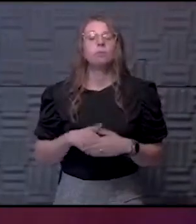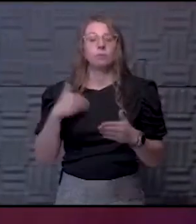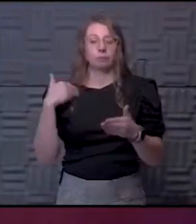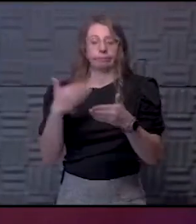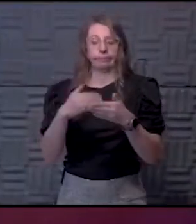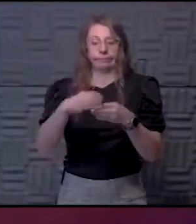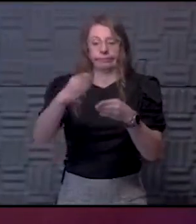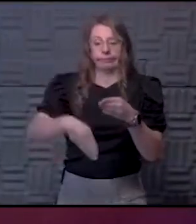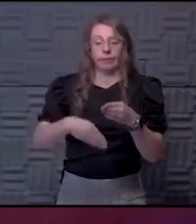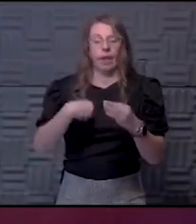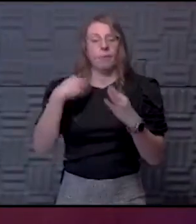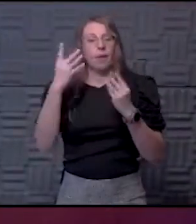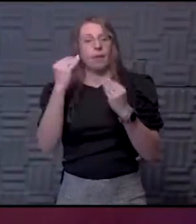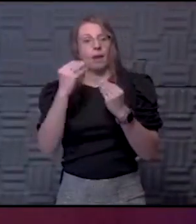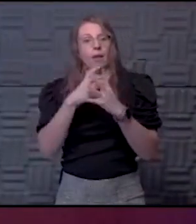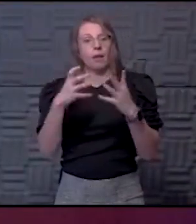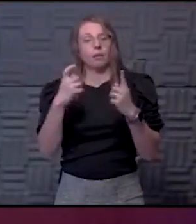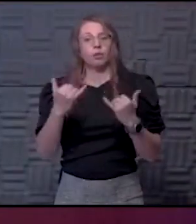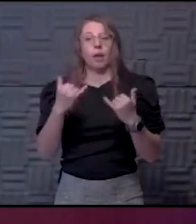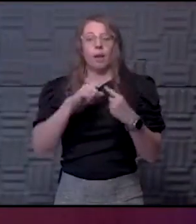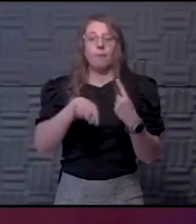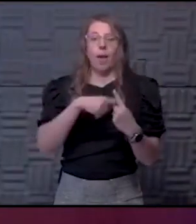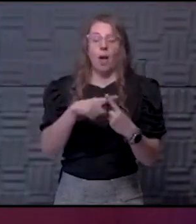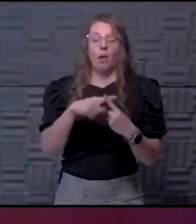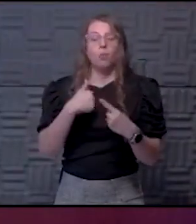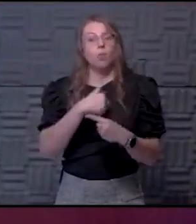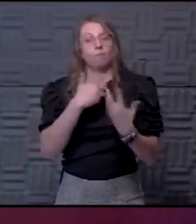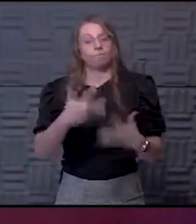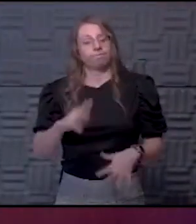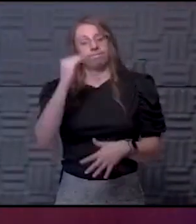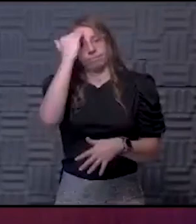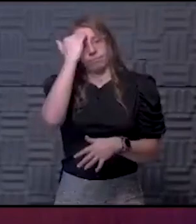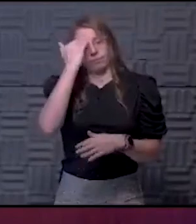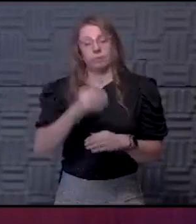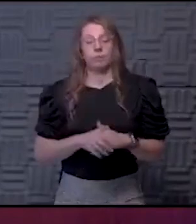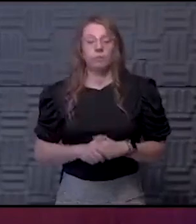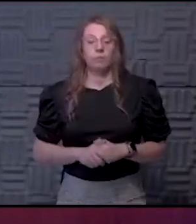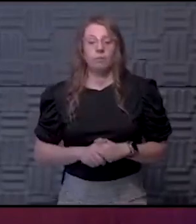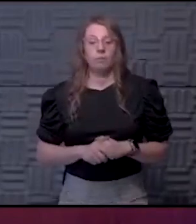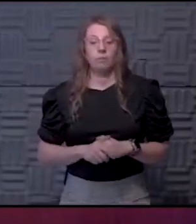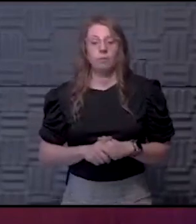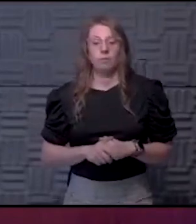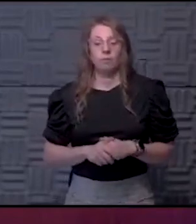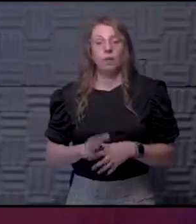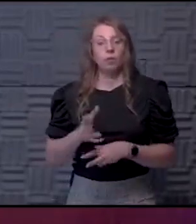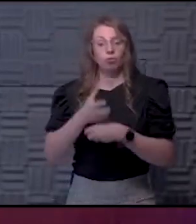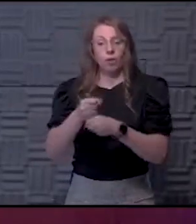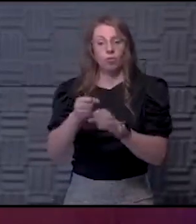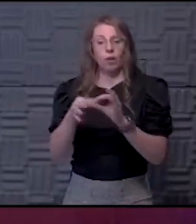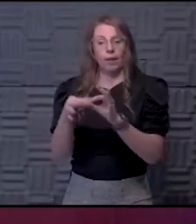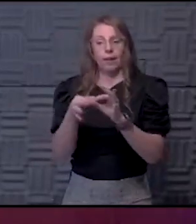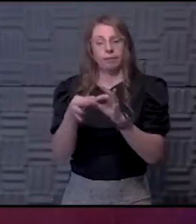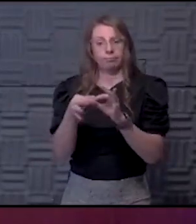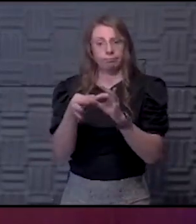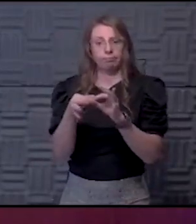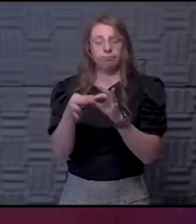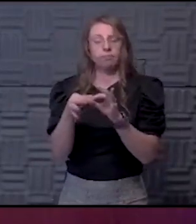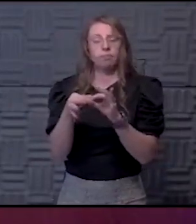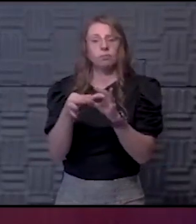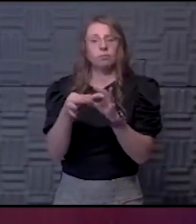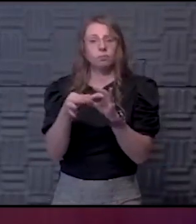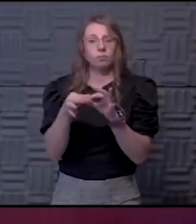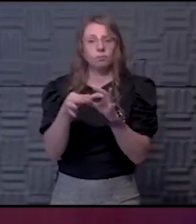thinking a lot today about the fact that we know that the trusted relationship in many